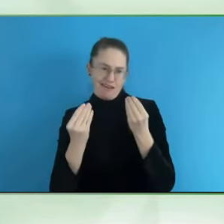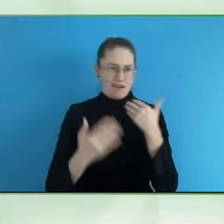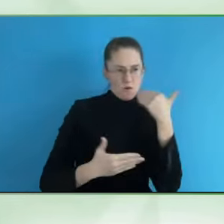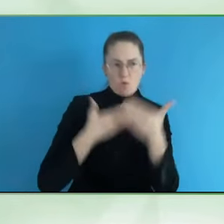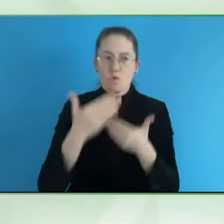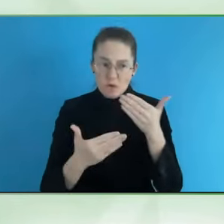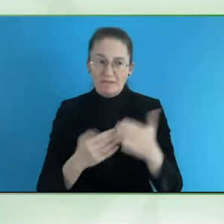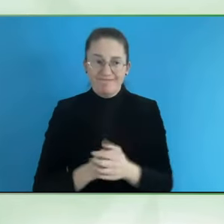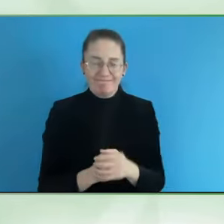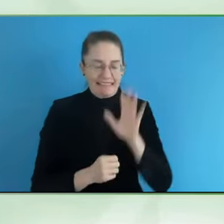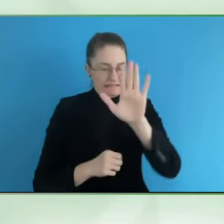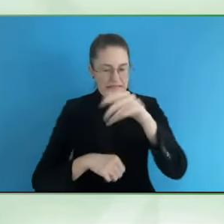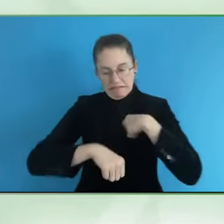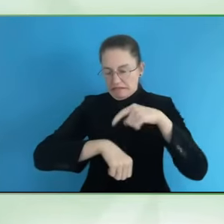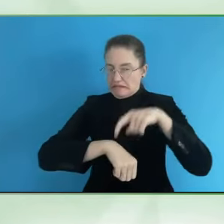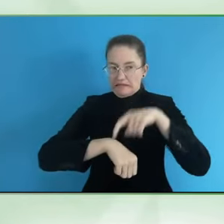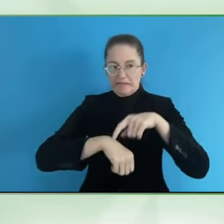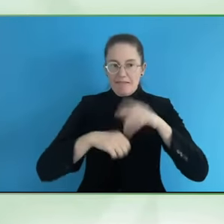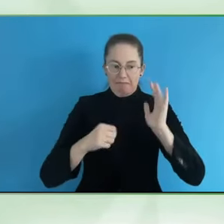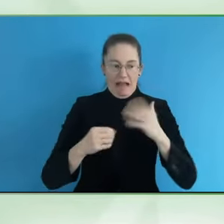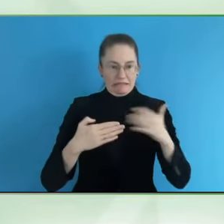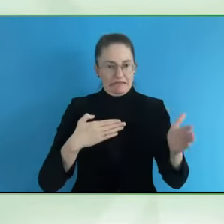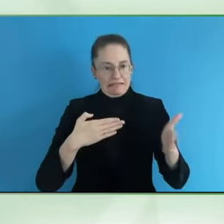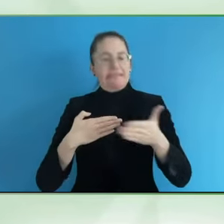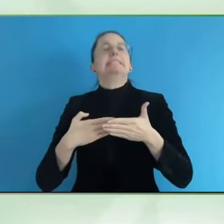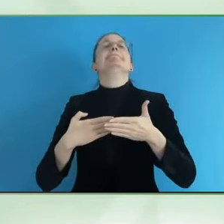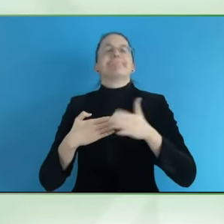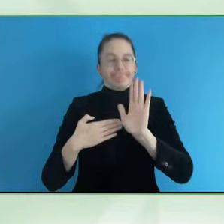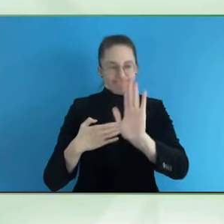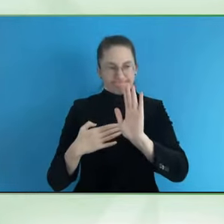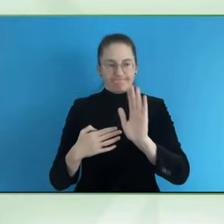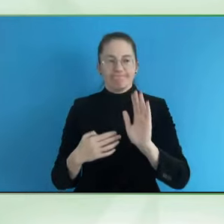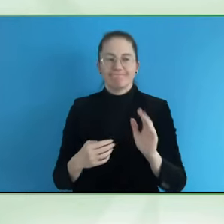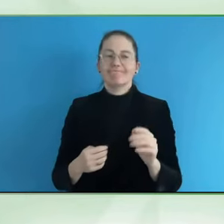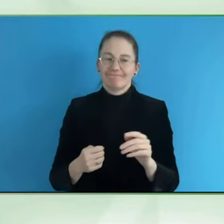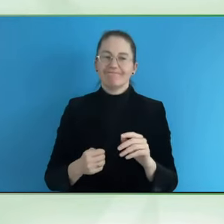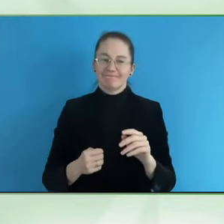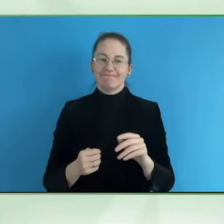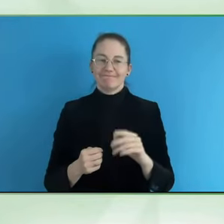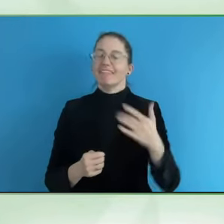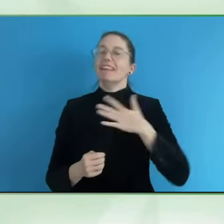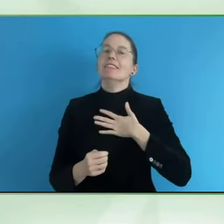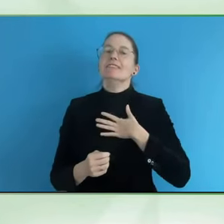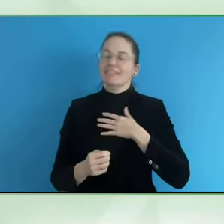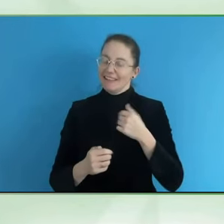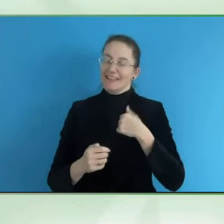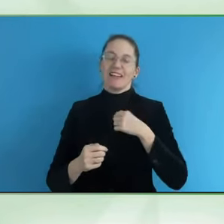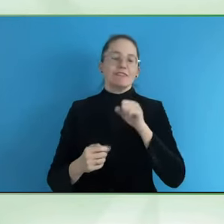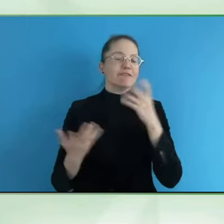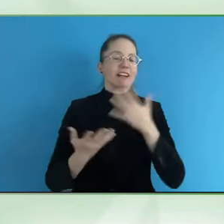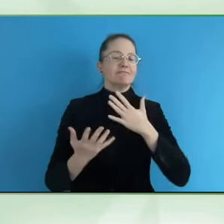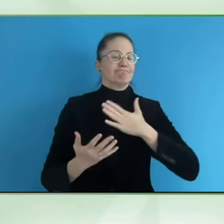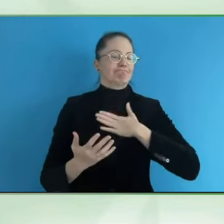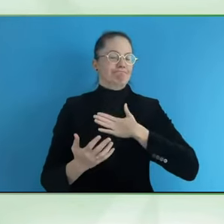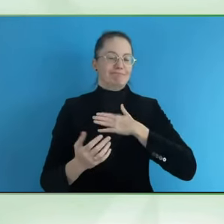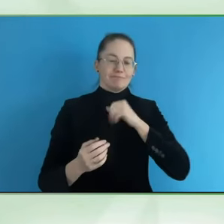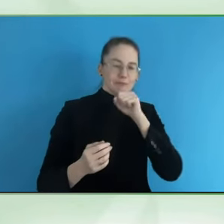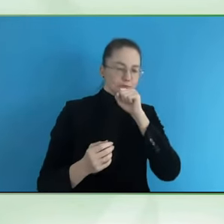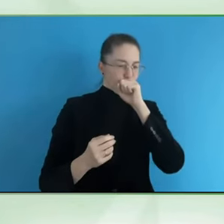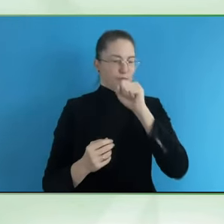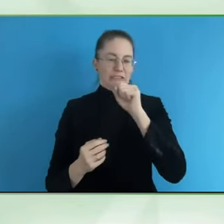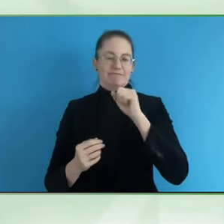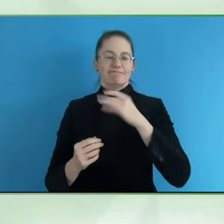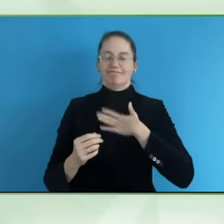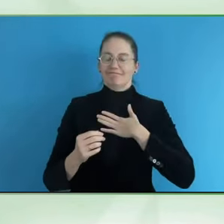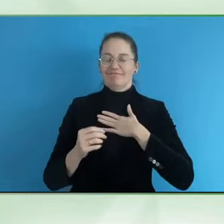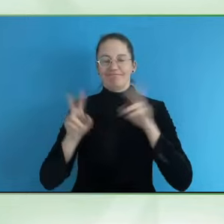will end with my favorite quote from a pioneering thinker who is sadly no